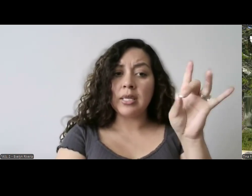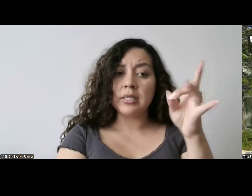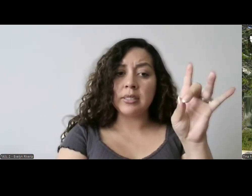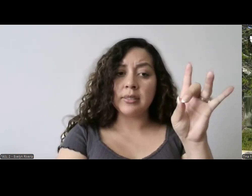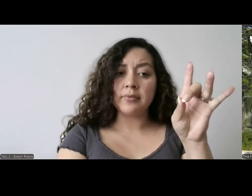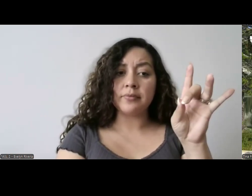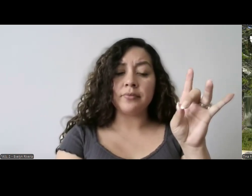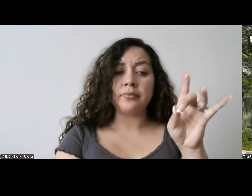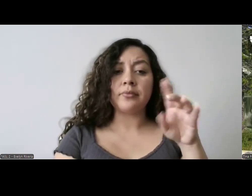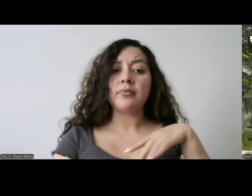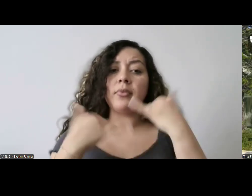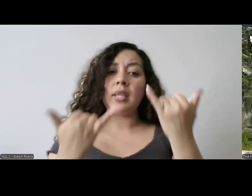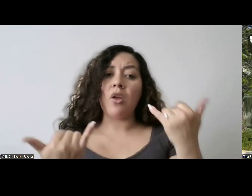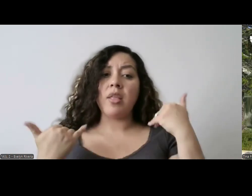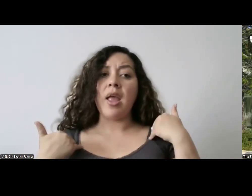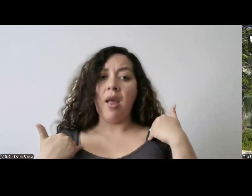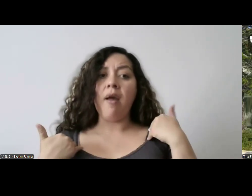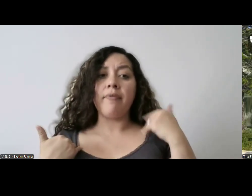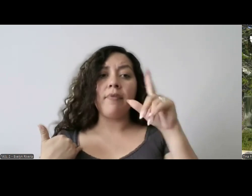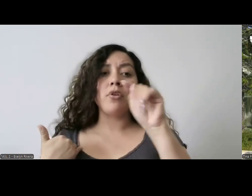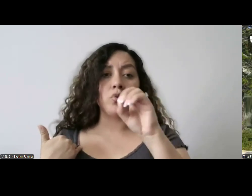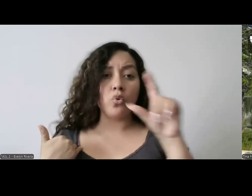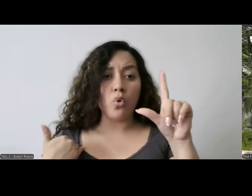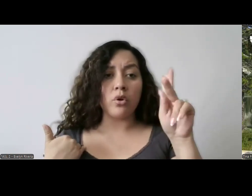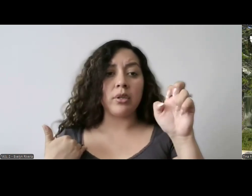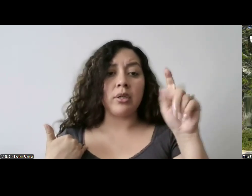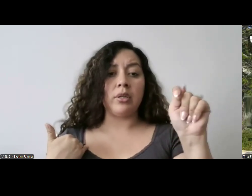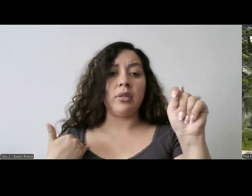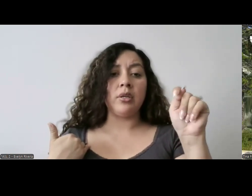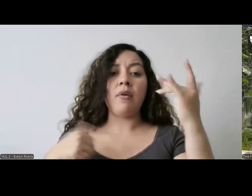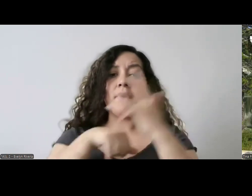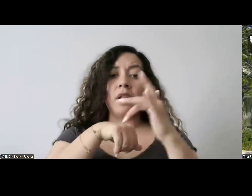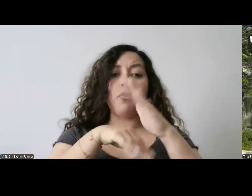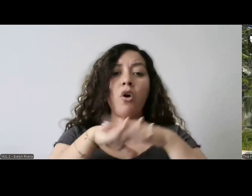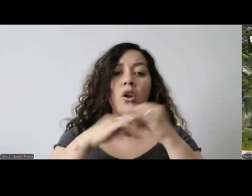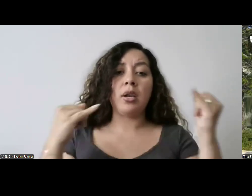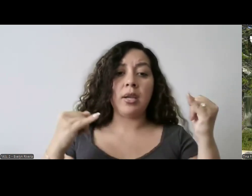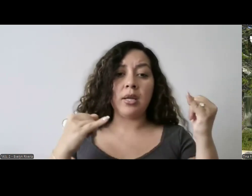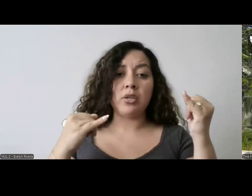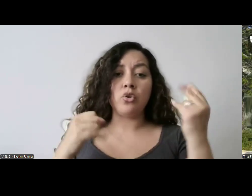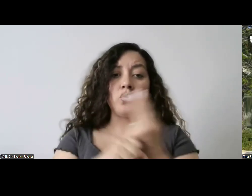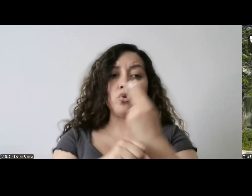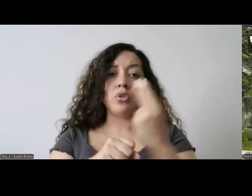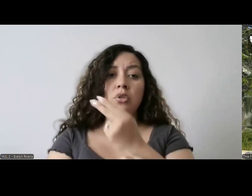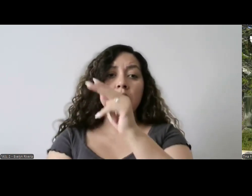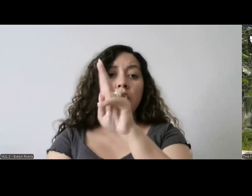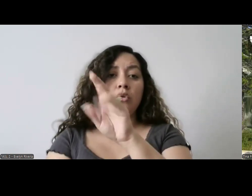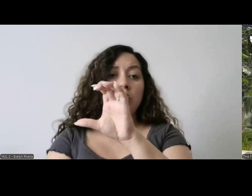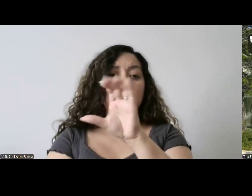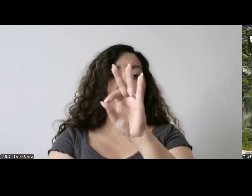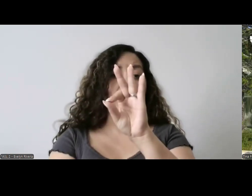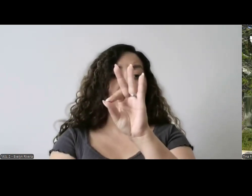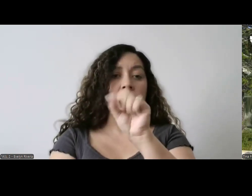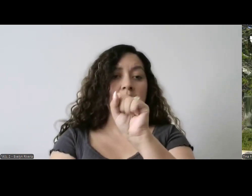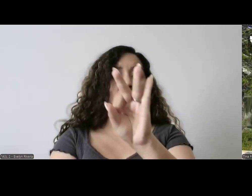toolkit available online in their UCSF link. And then